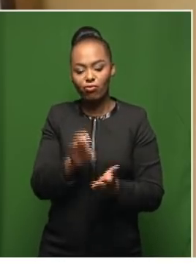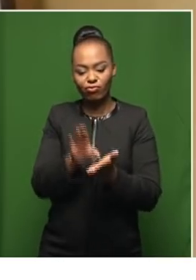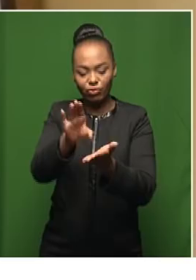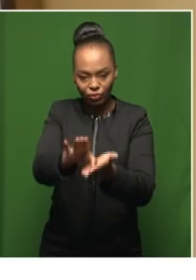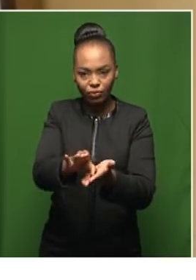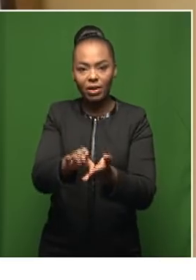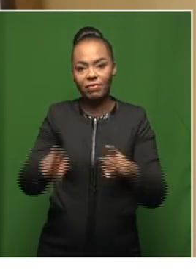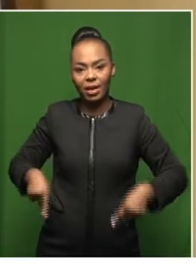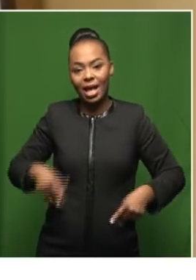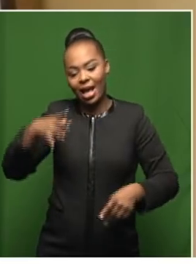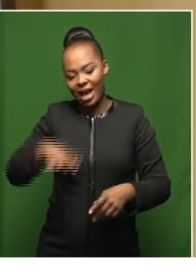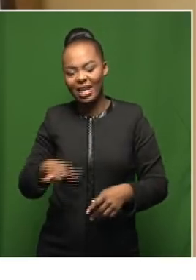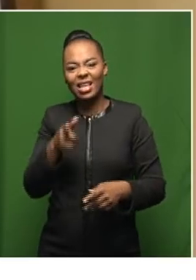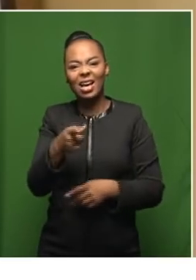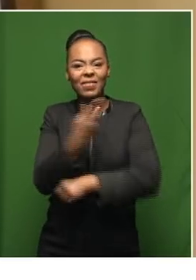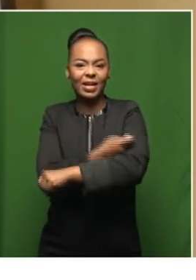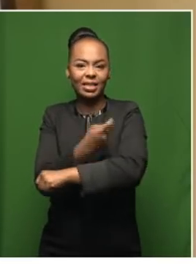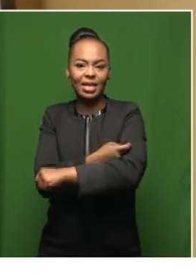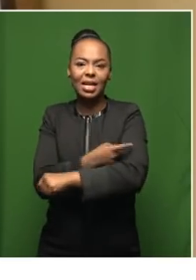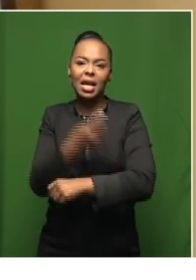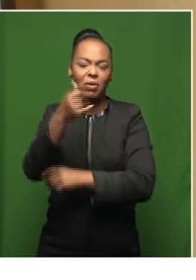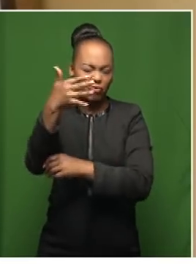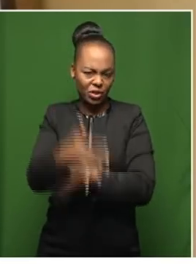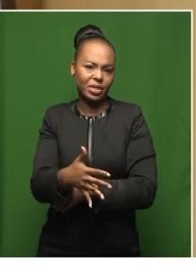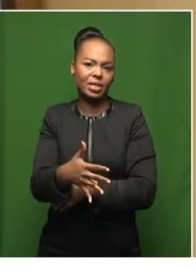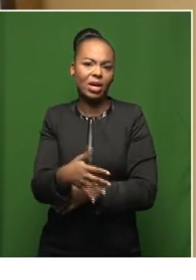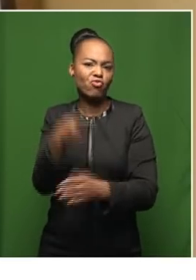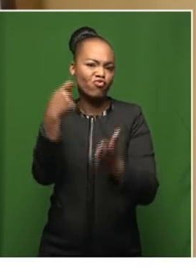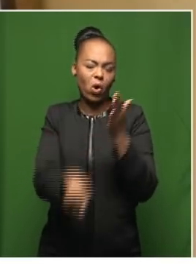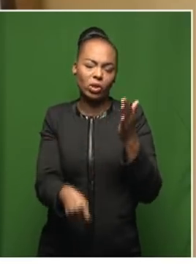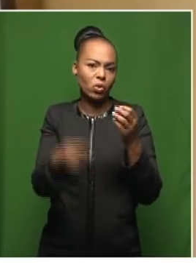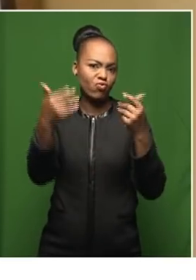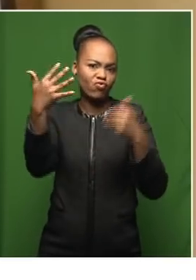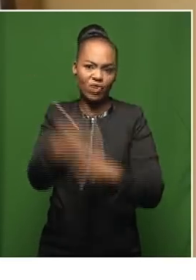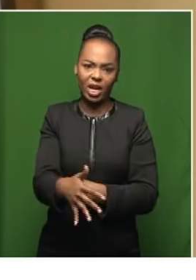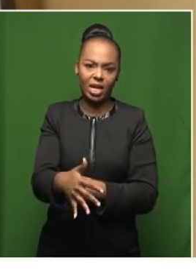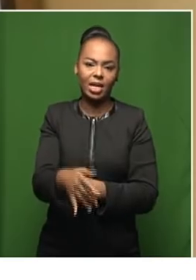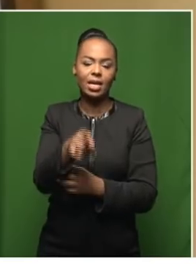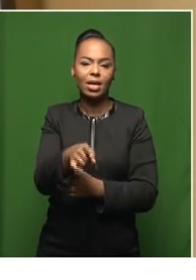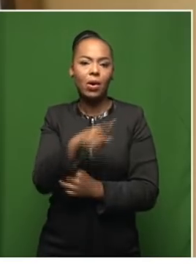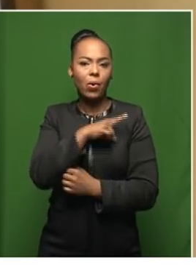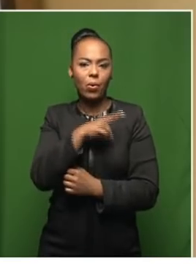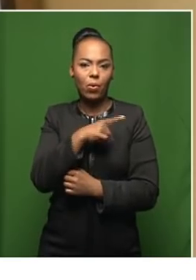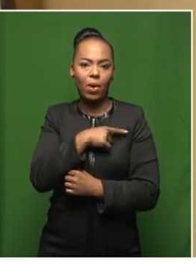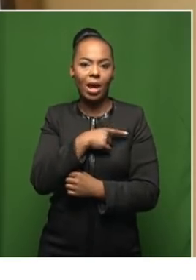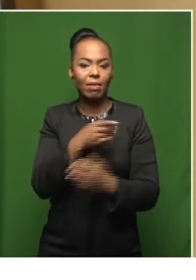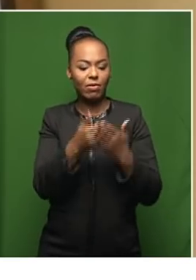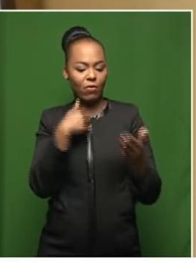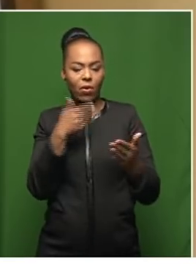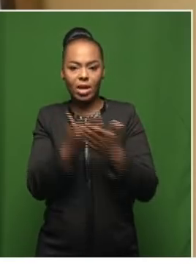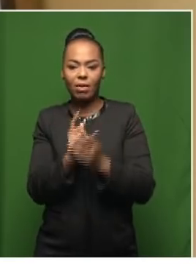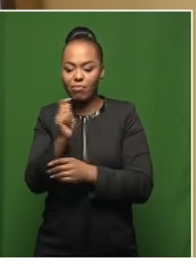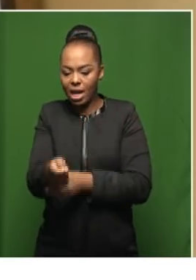other vaccines, the cost was, the differential was quite huge between the cost of what we would have paid through the